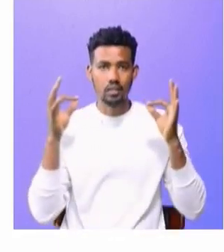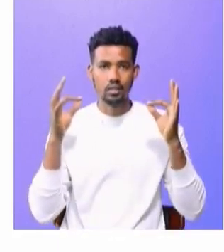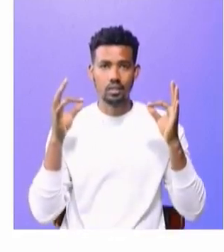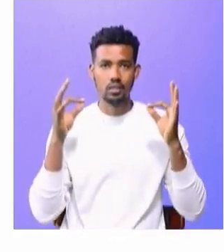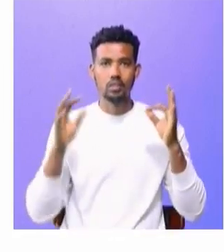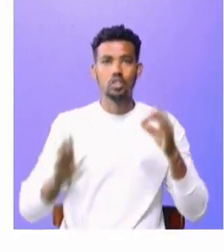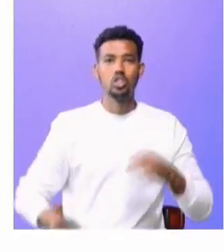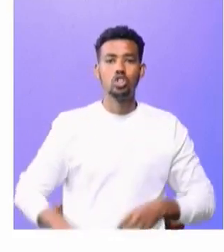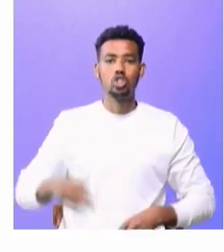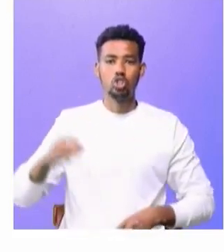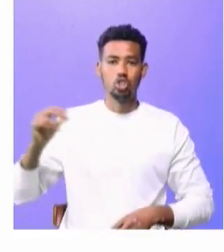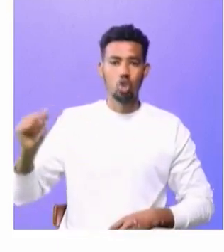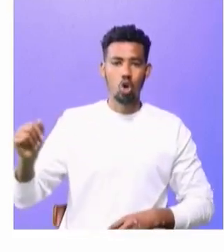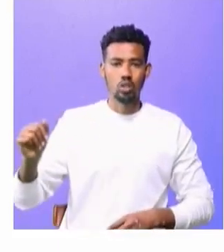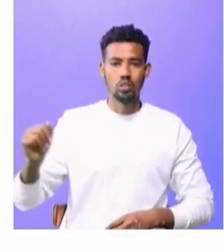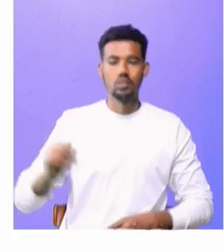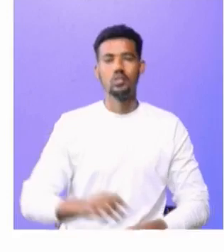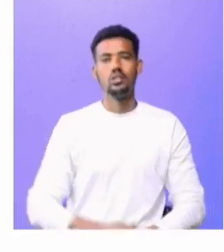dogs,